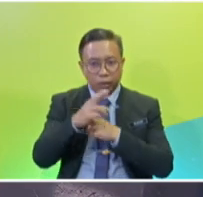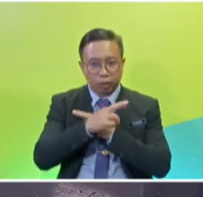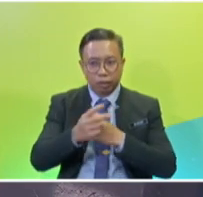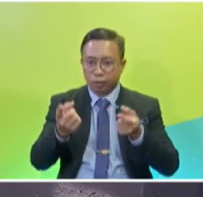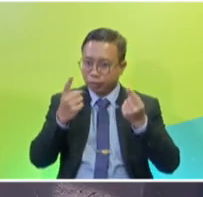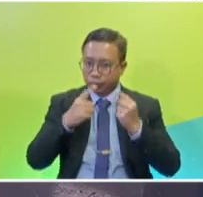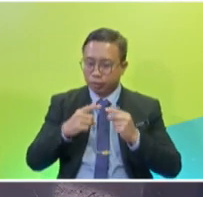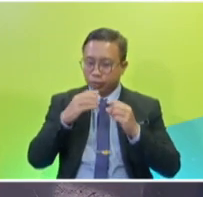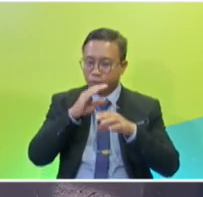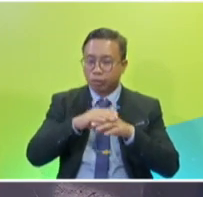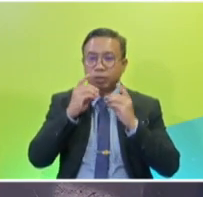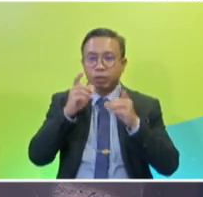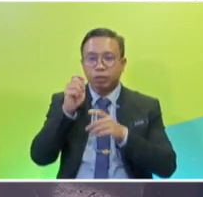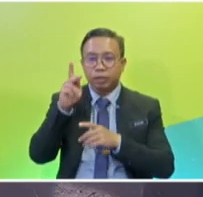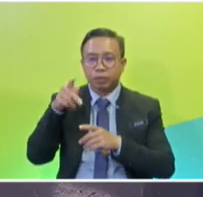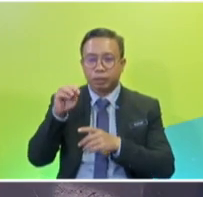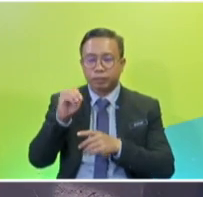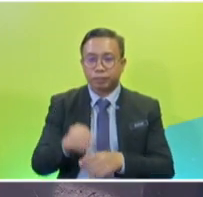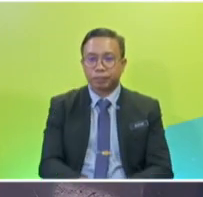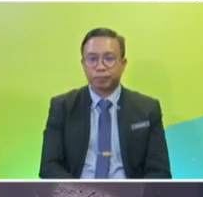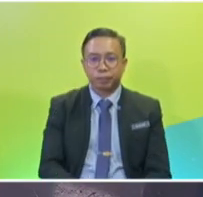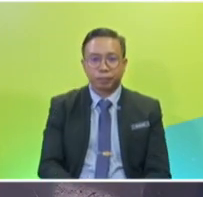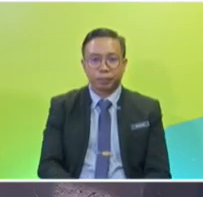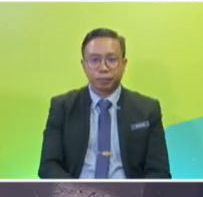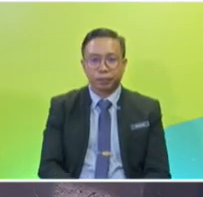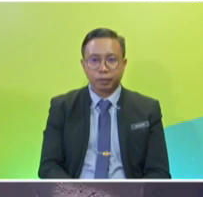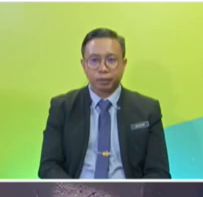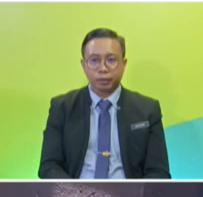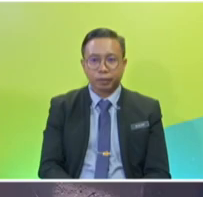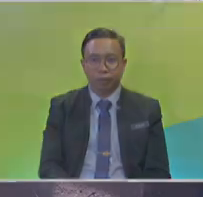be right back here on EduwebTV KVM. Bye. See you.